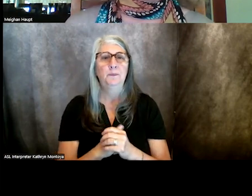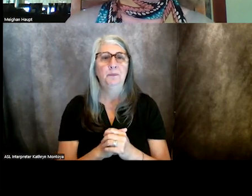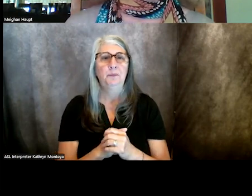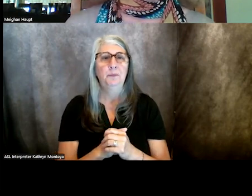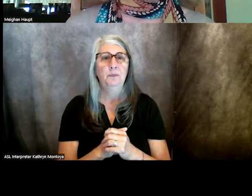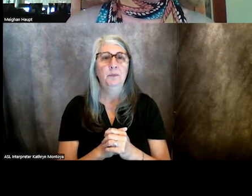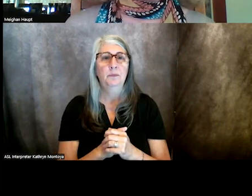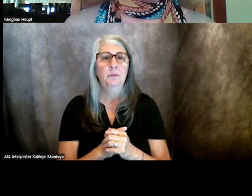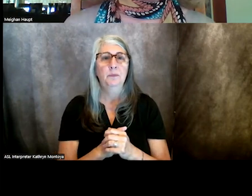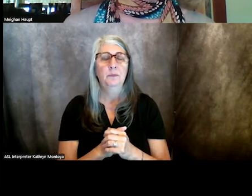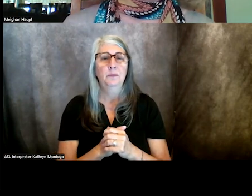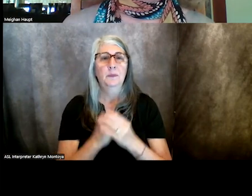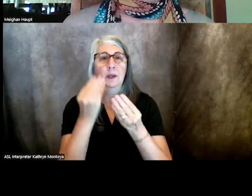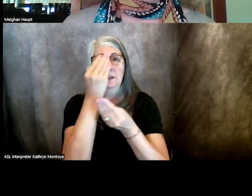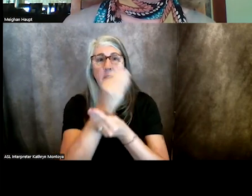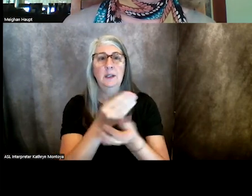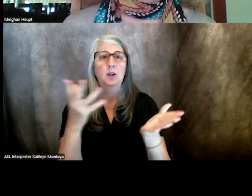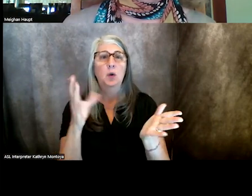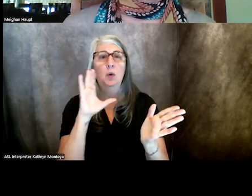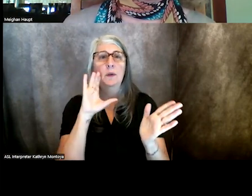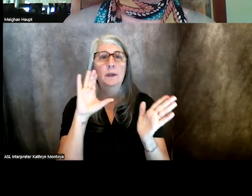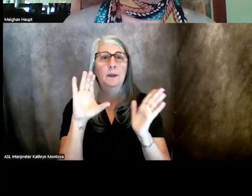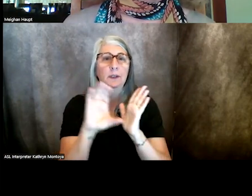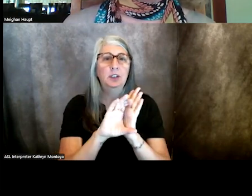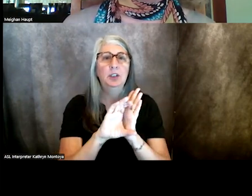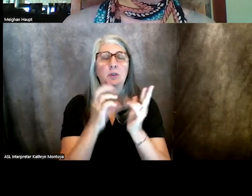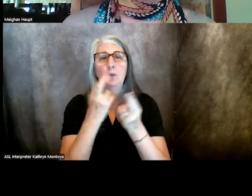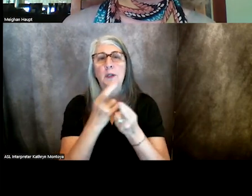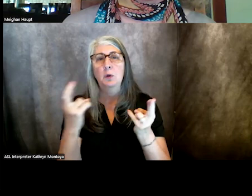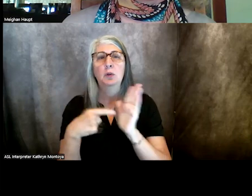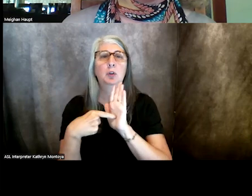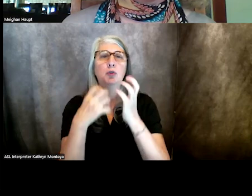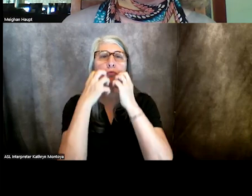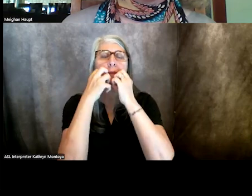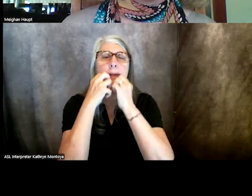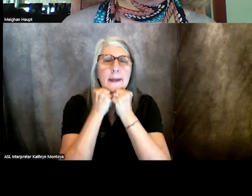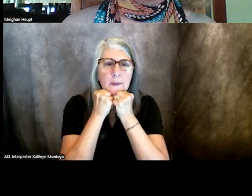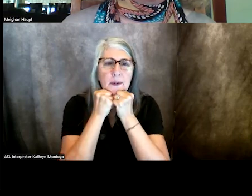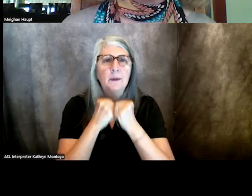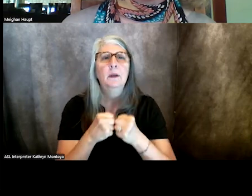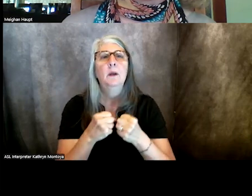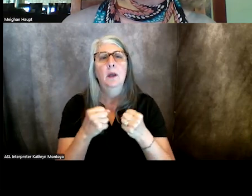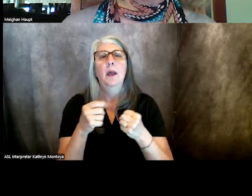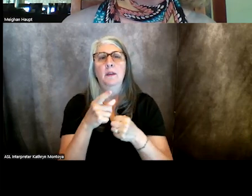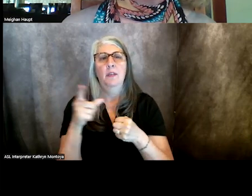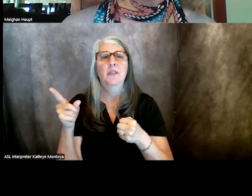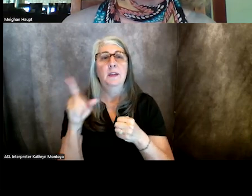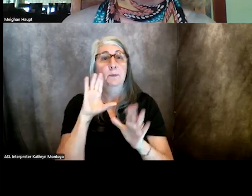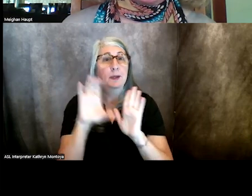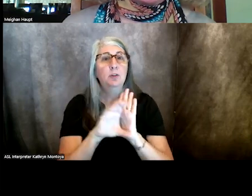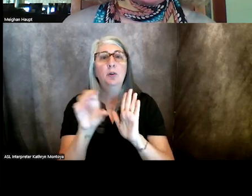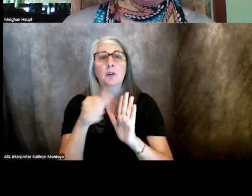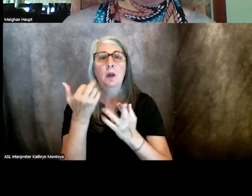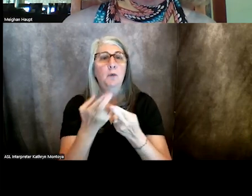these images and the resources on the SAMHSA website are available. So